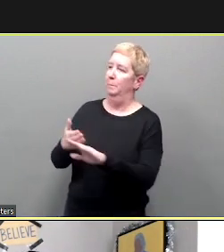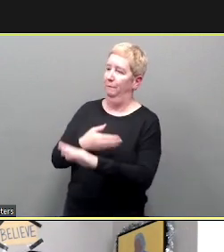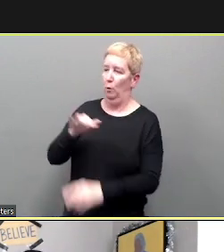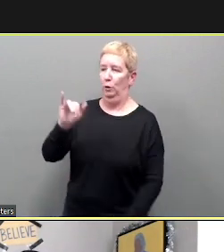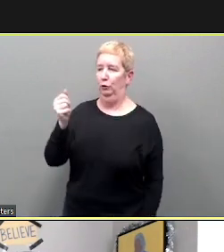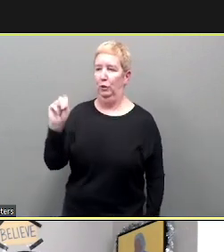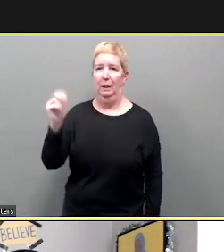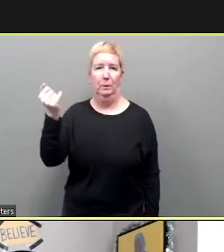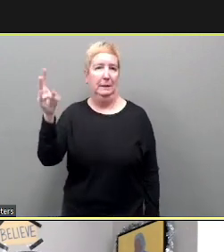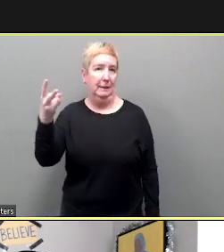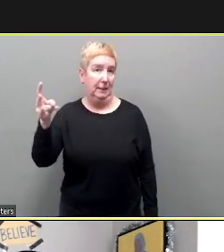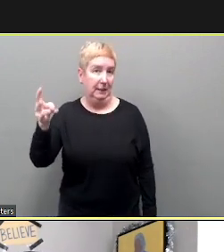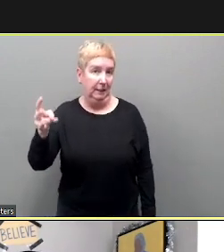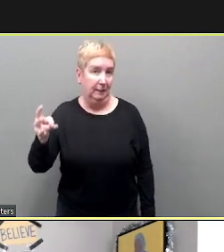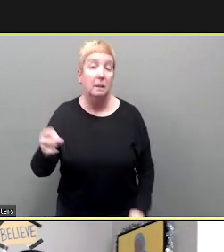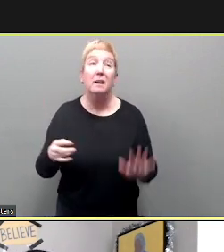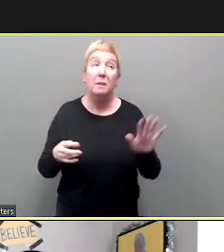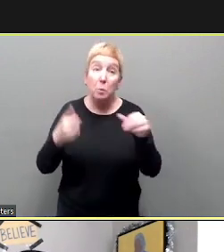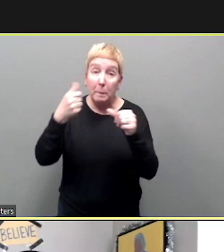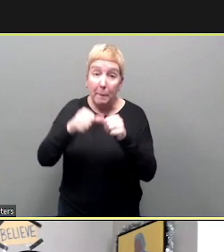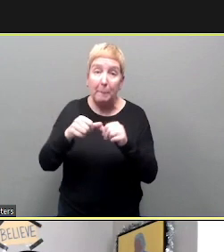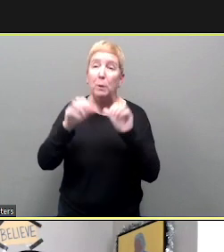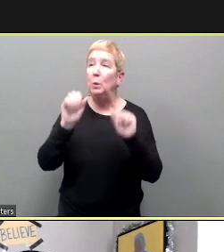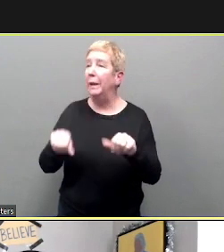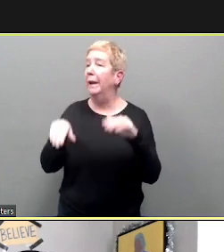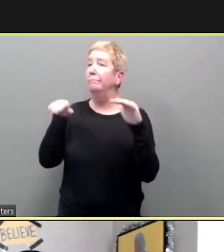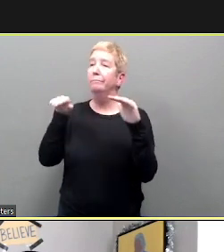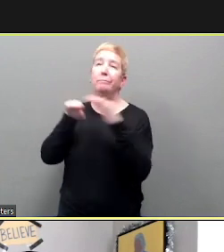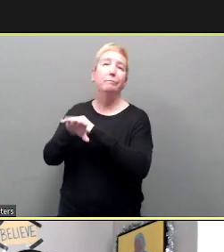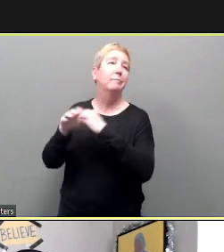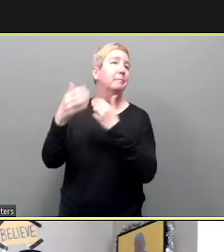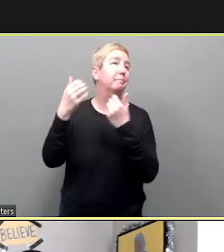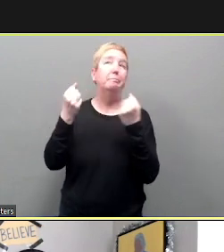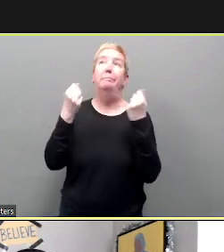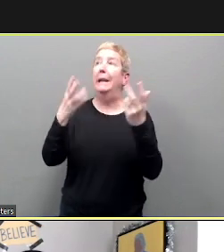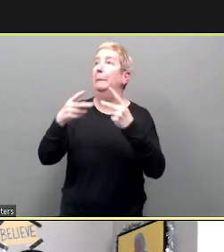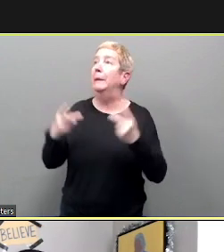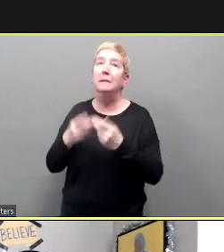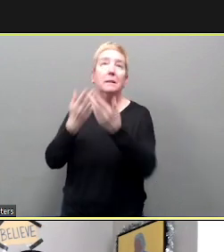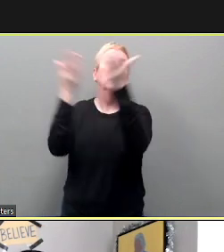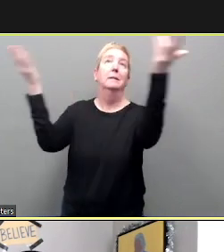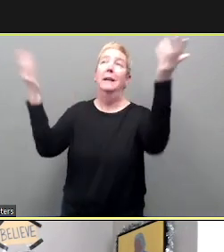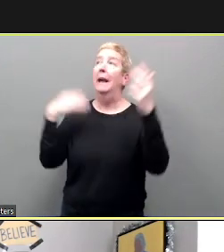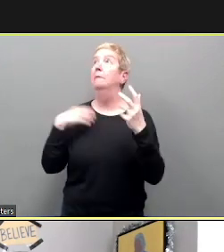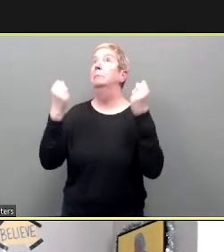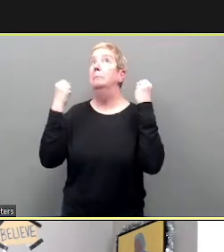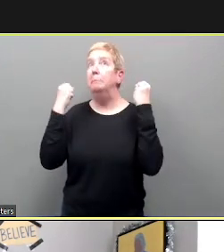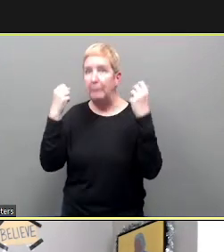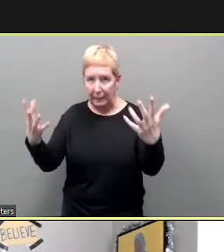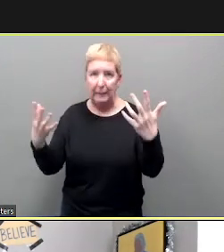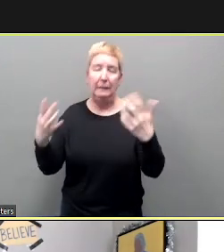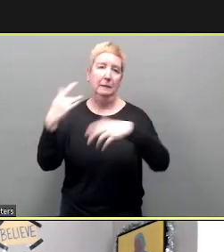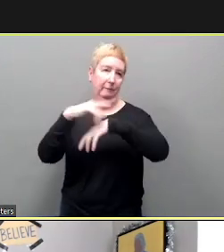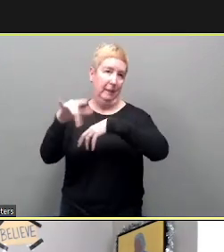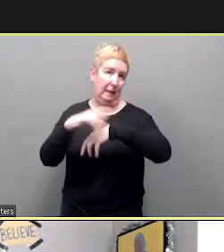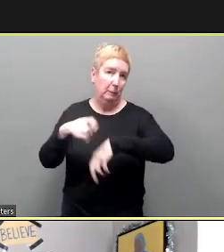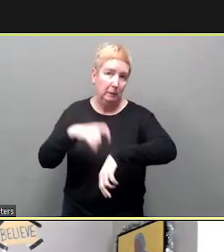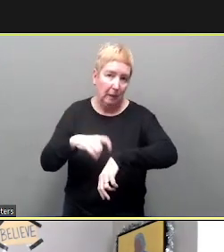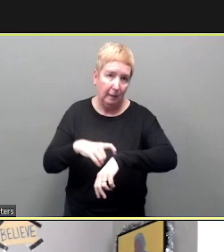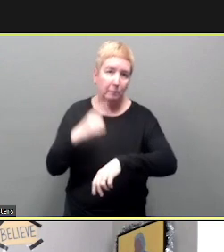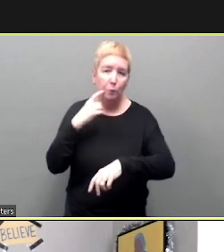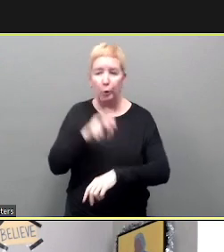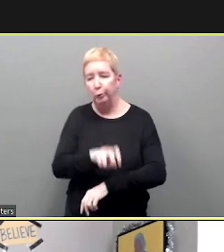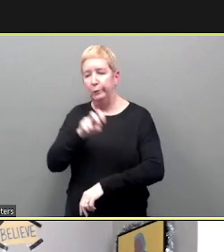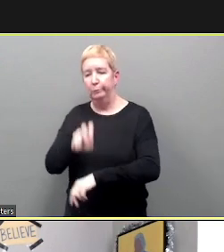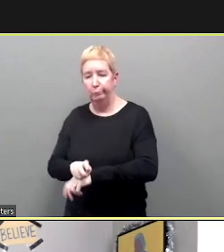go once again to many of these sites around the state. They're really open right now, and you can receive your booster dose